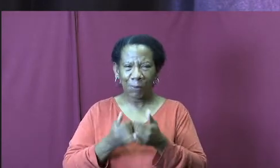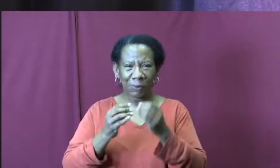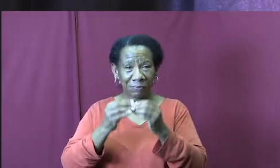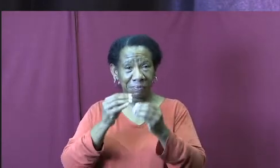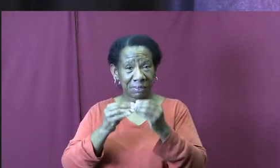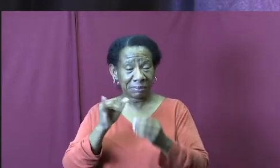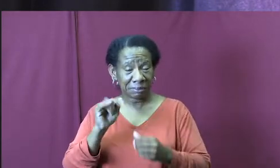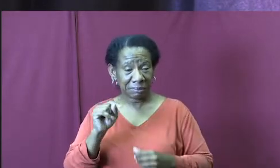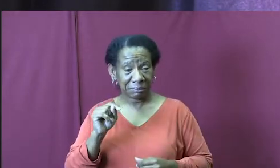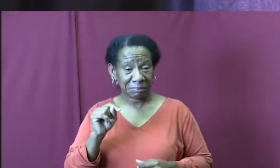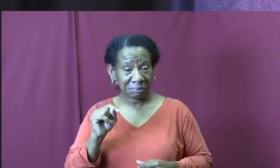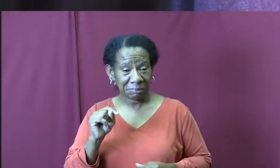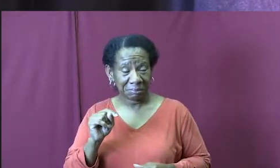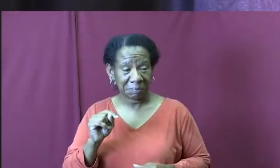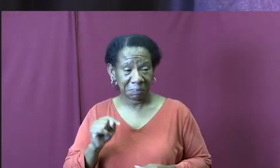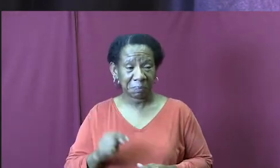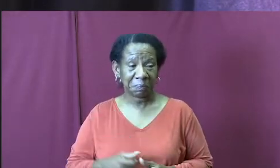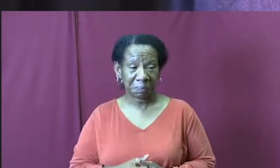fix